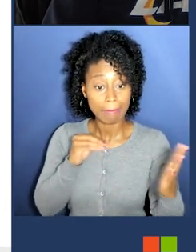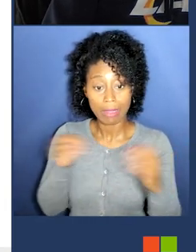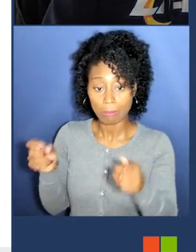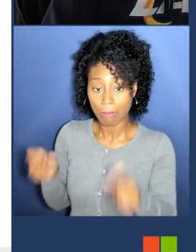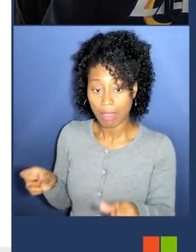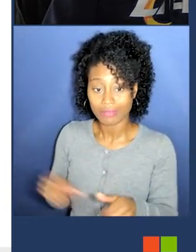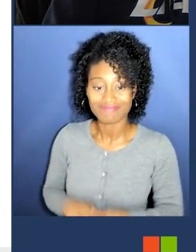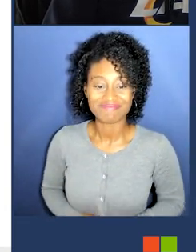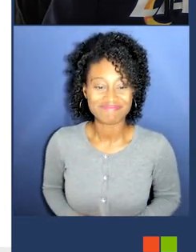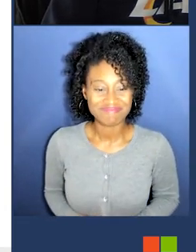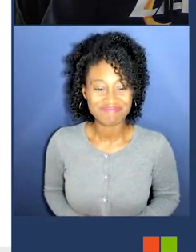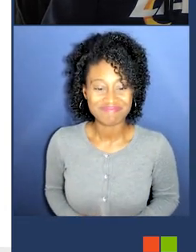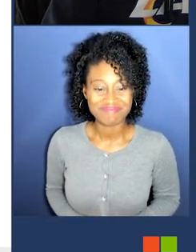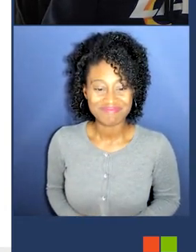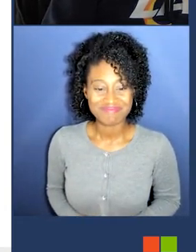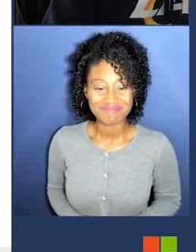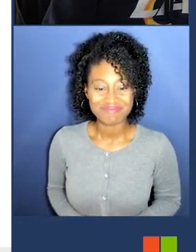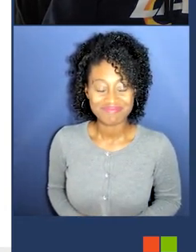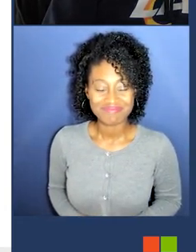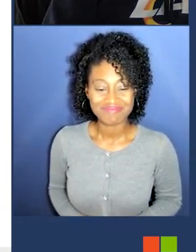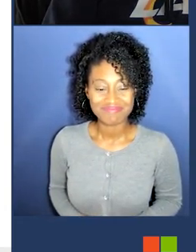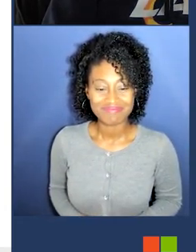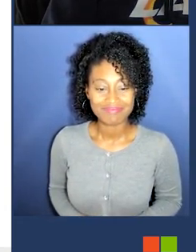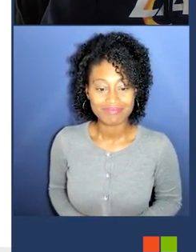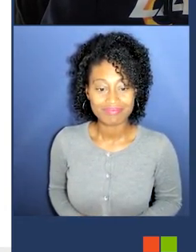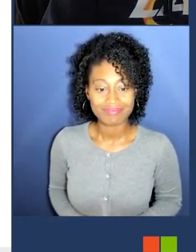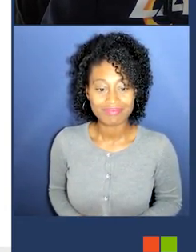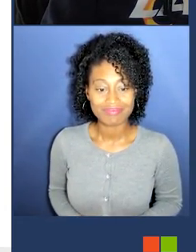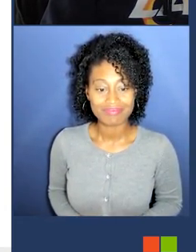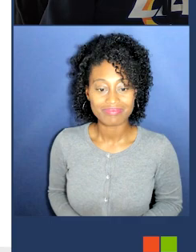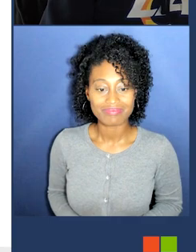this. Instead, I'll just show you how